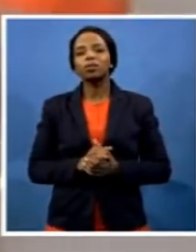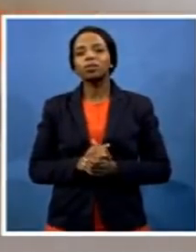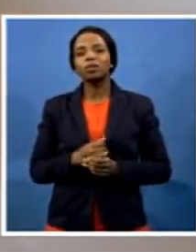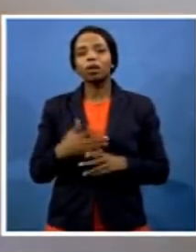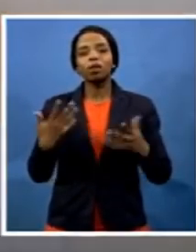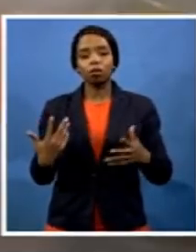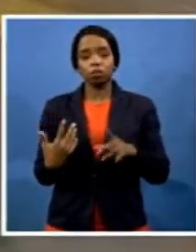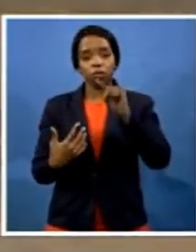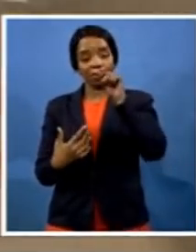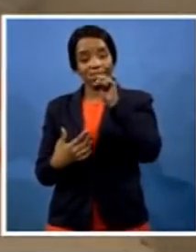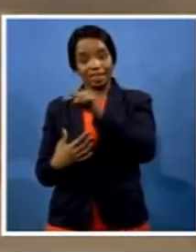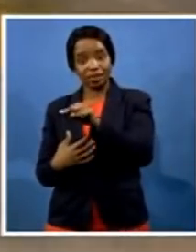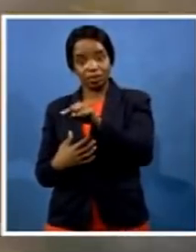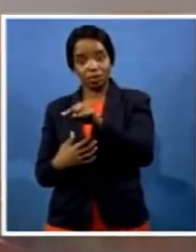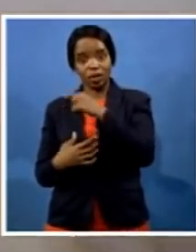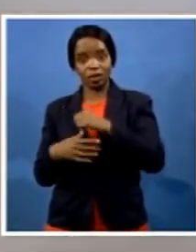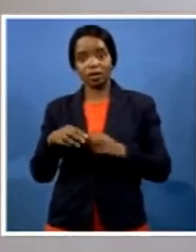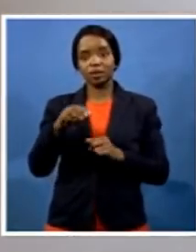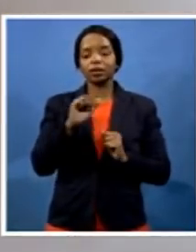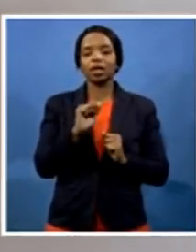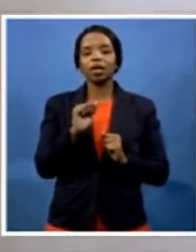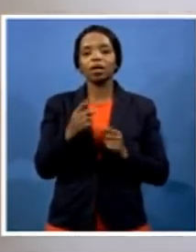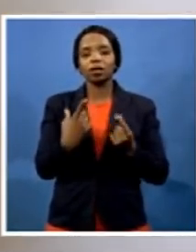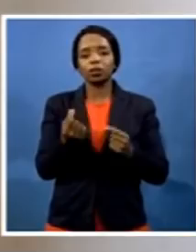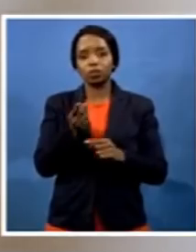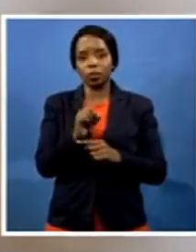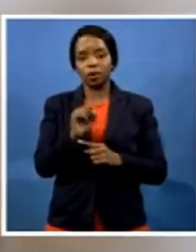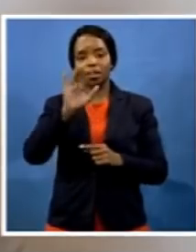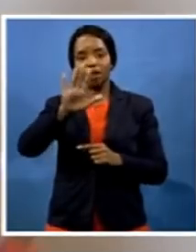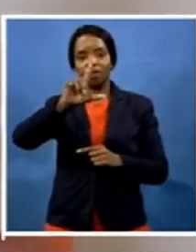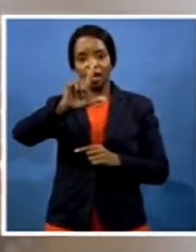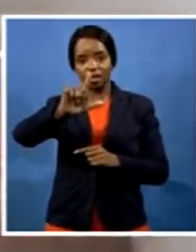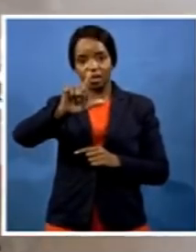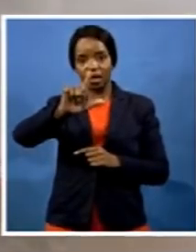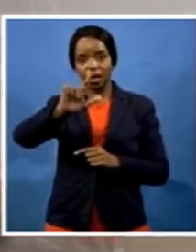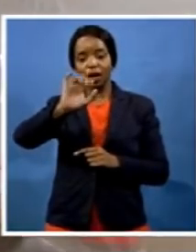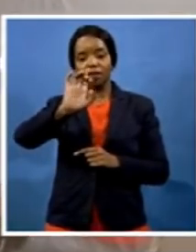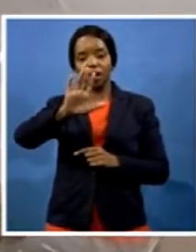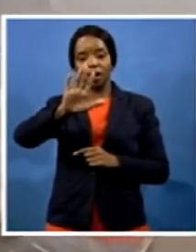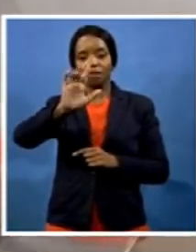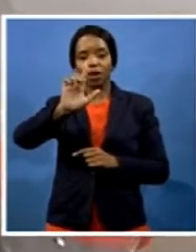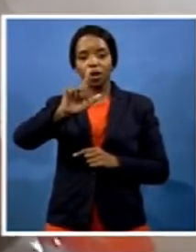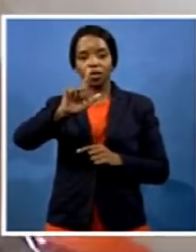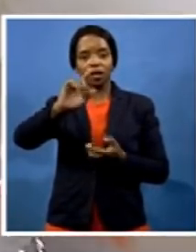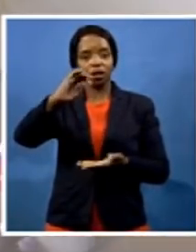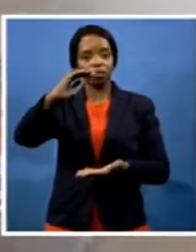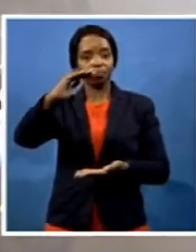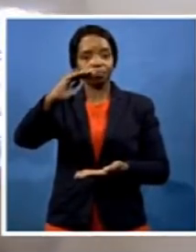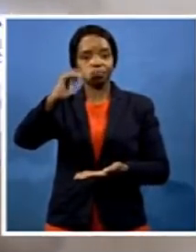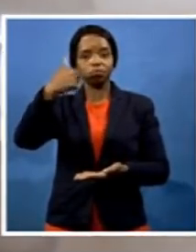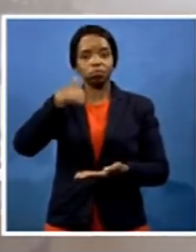liter. What I do is I take this 5 liter and then I mark it around the